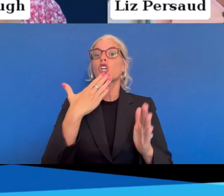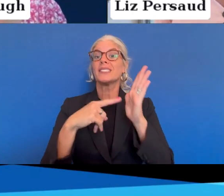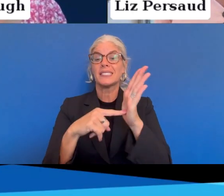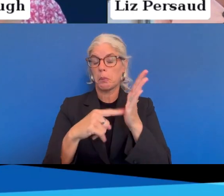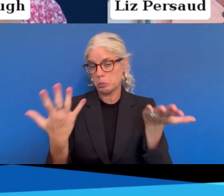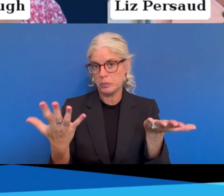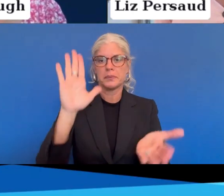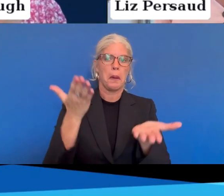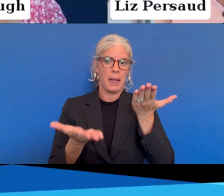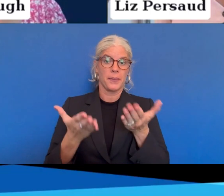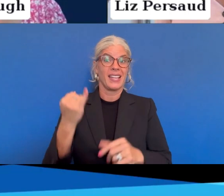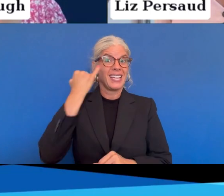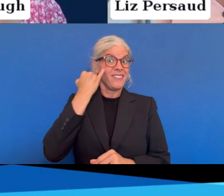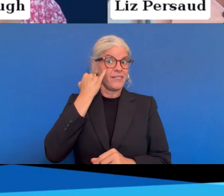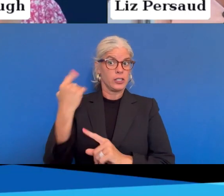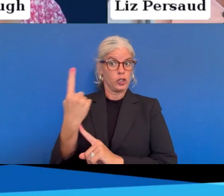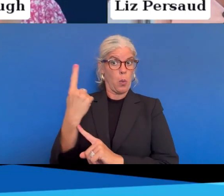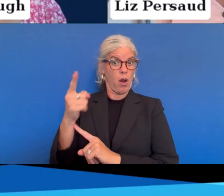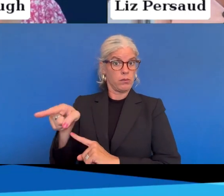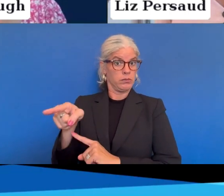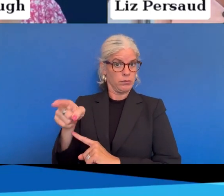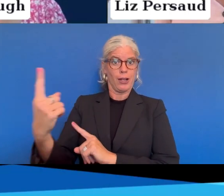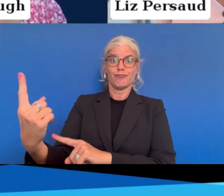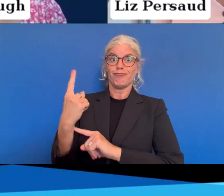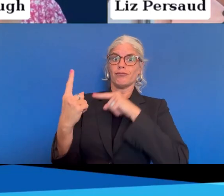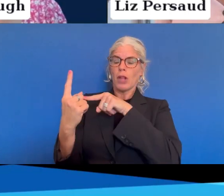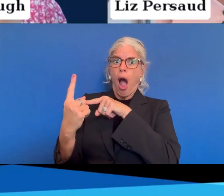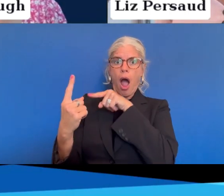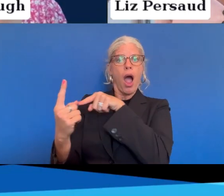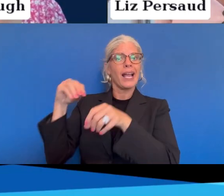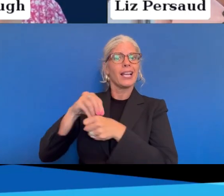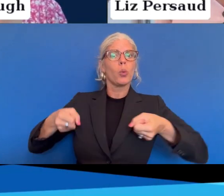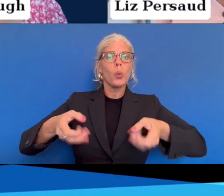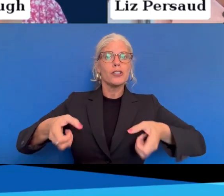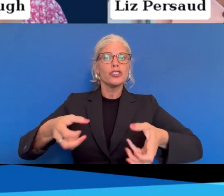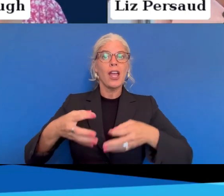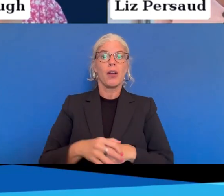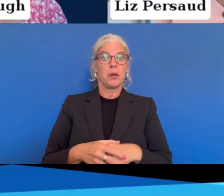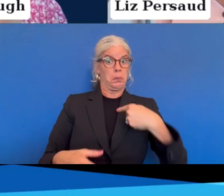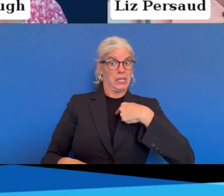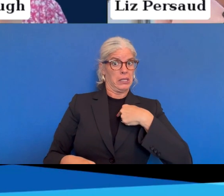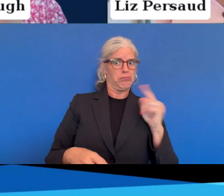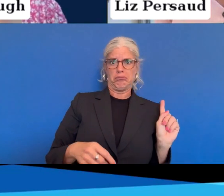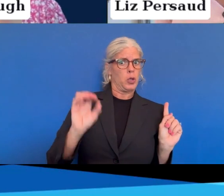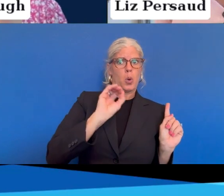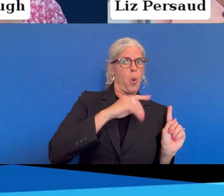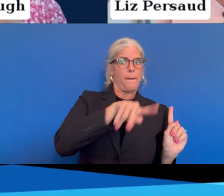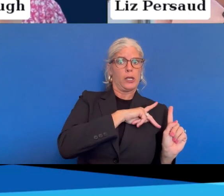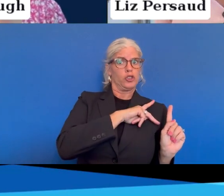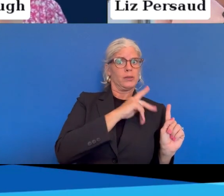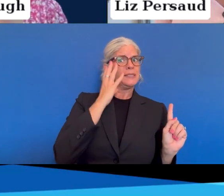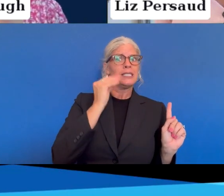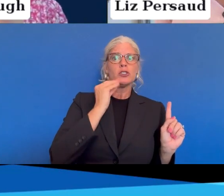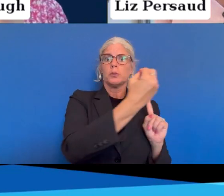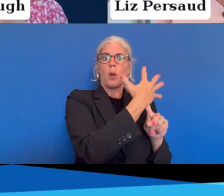have a physical or a different way that they approach the physical world, not having a loved one or a great exposure